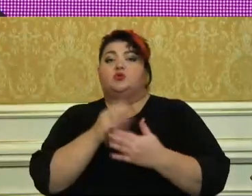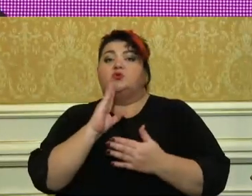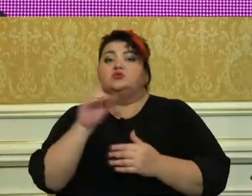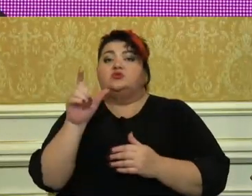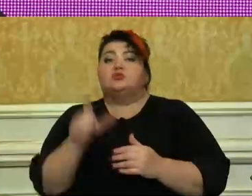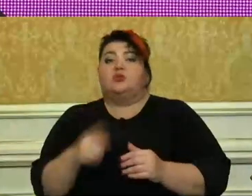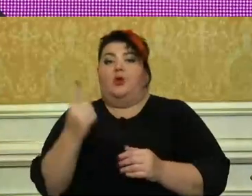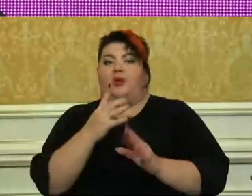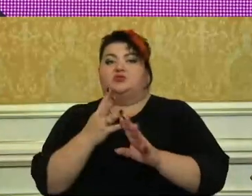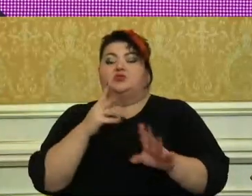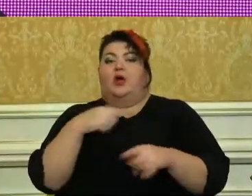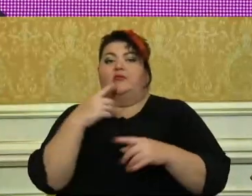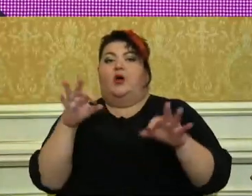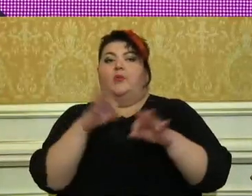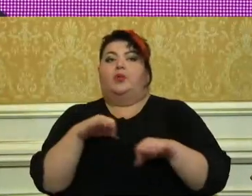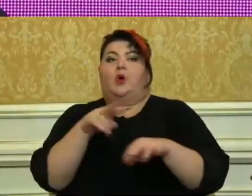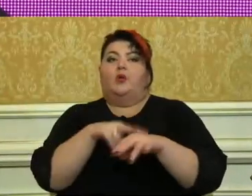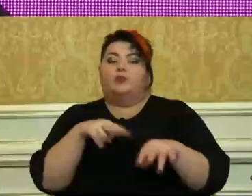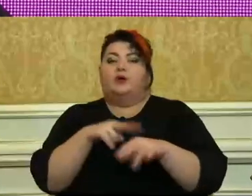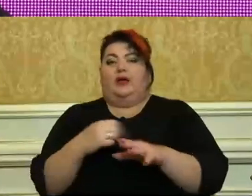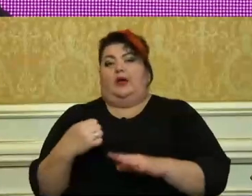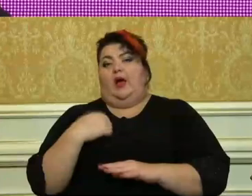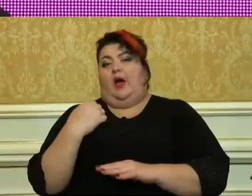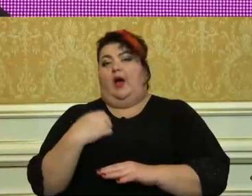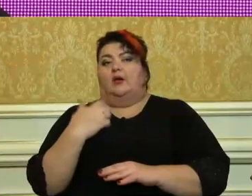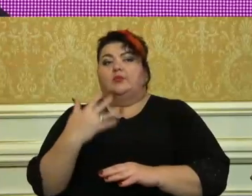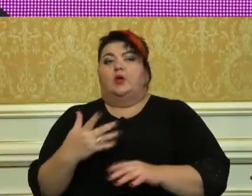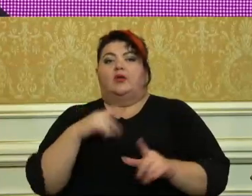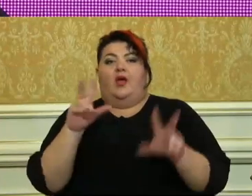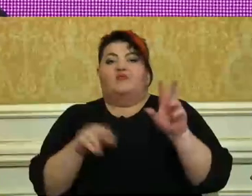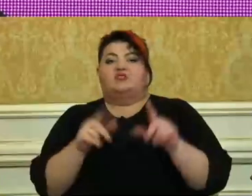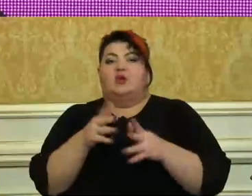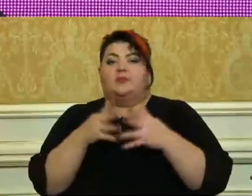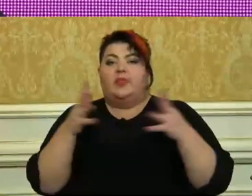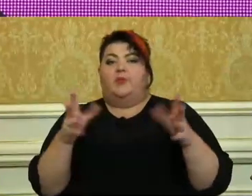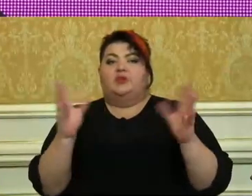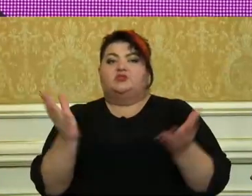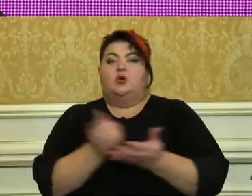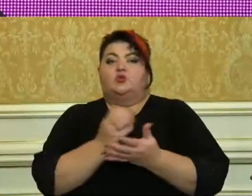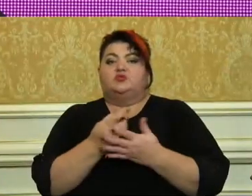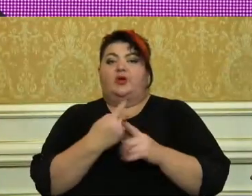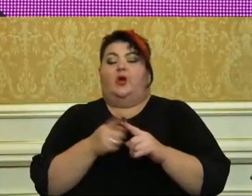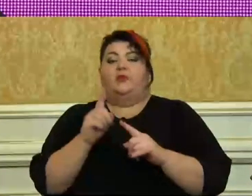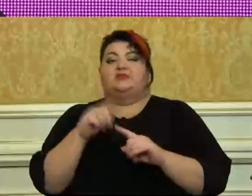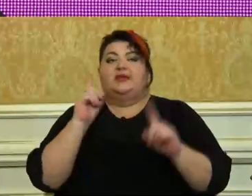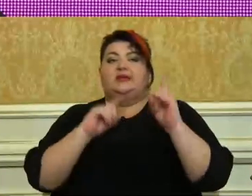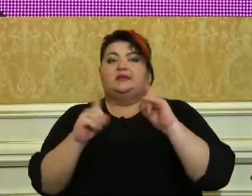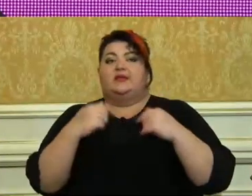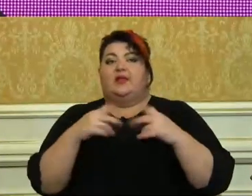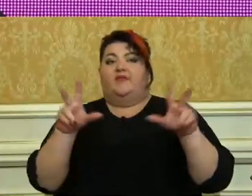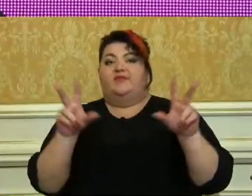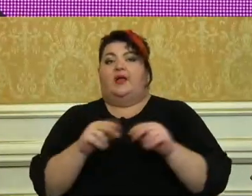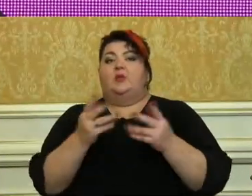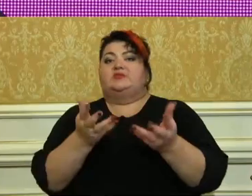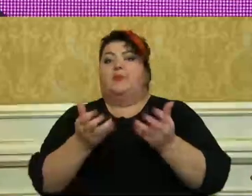towards women. Especially we speak about the military forces and the security service forces. And the